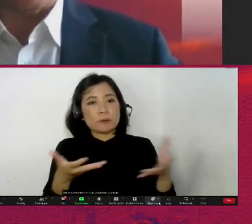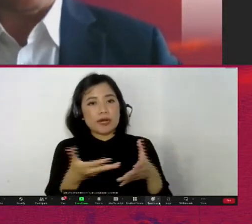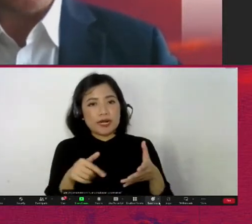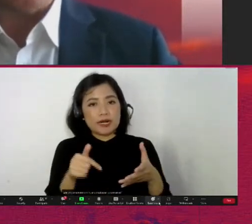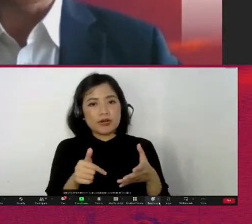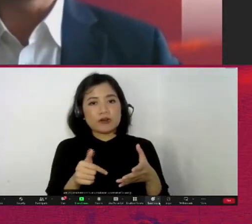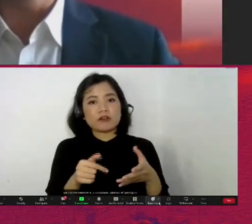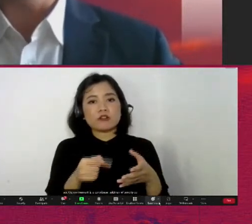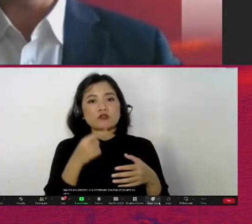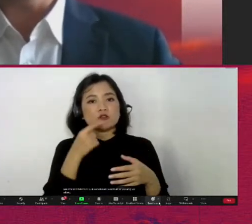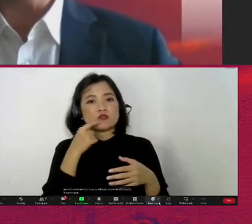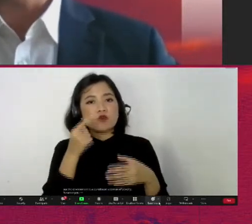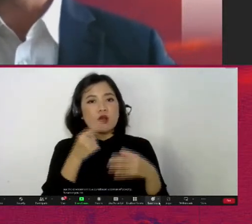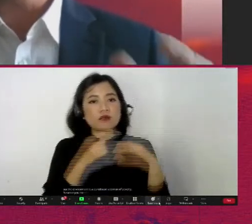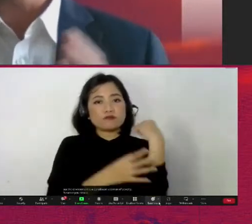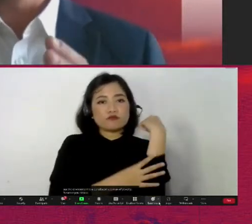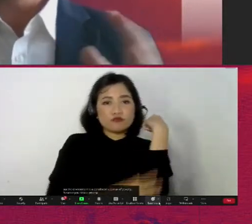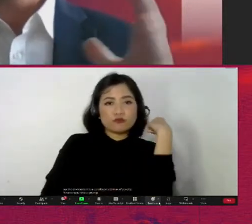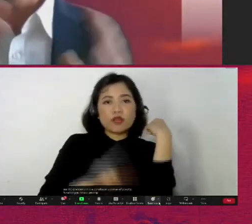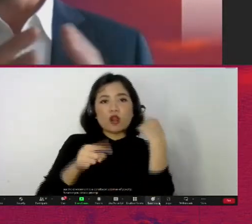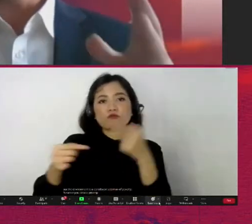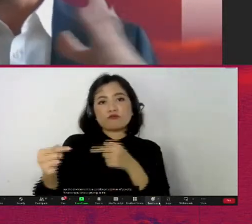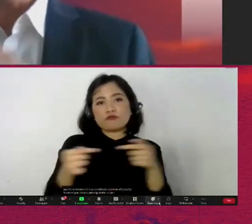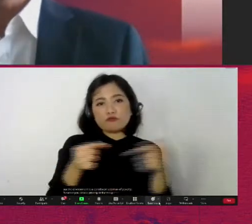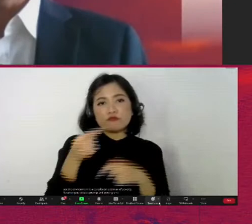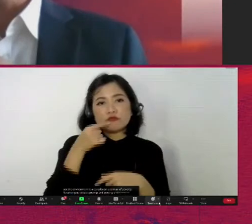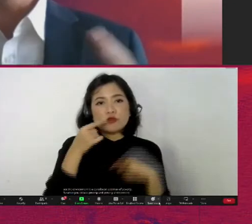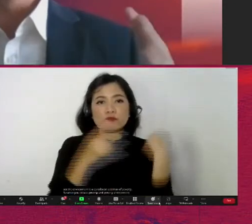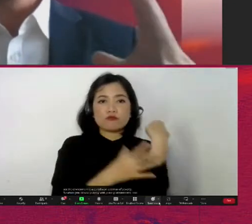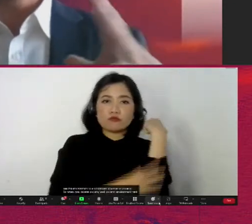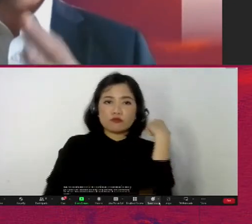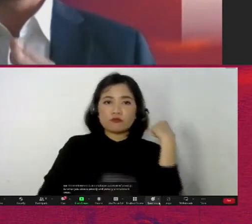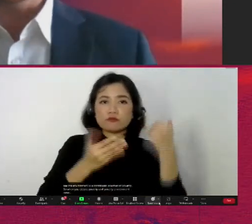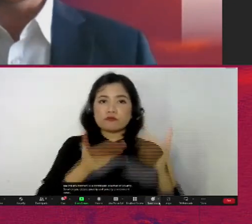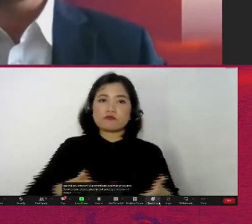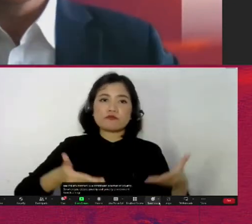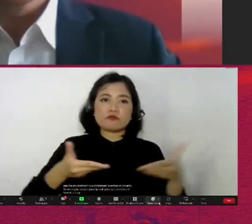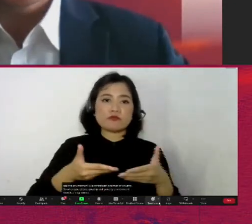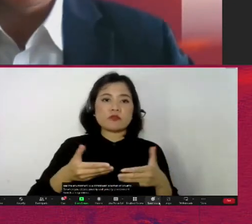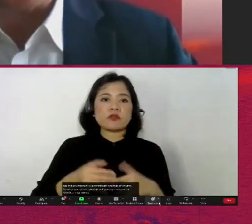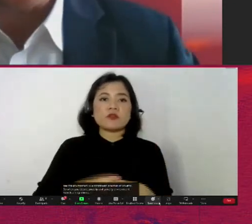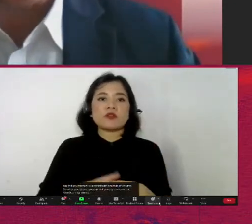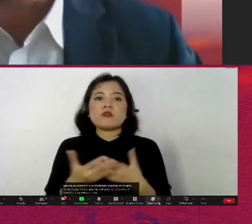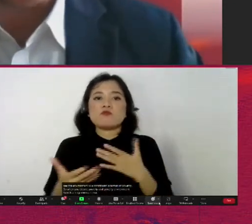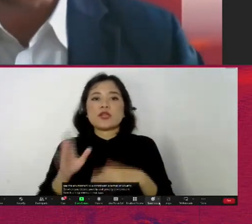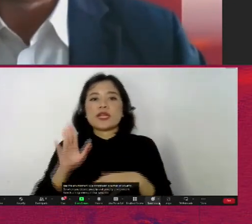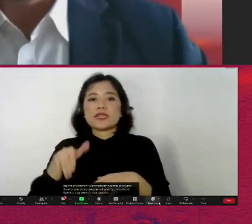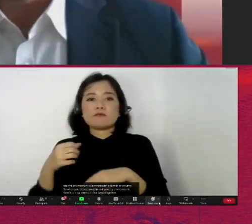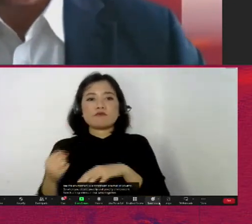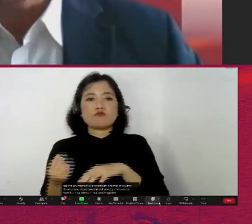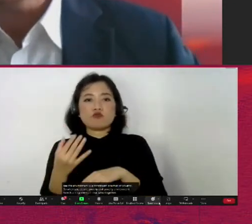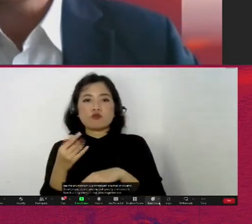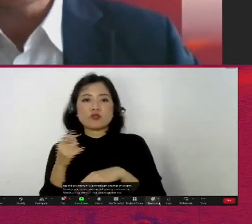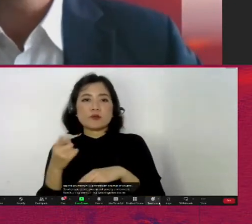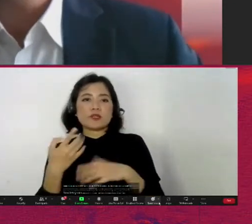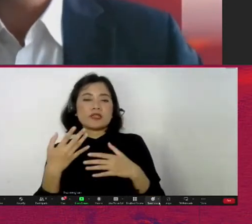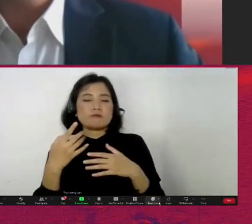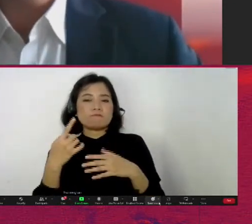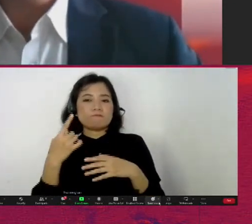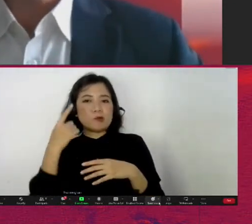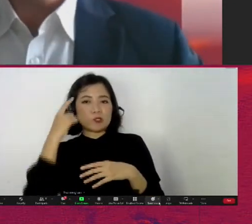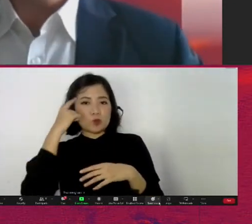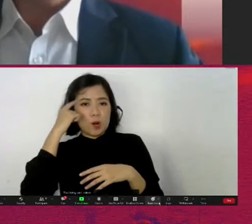of poverty. So when we debate poverty and the poverty environment nexus, it truly comes in that sense together. That being